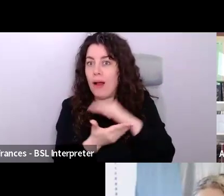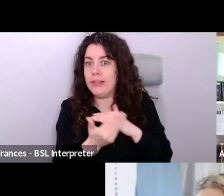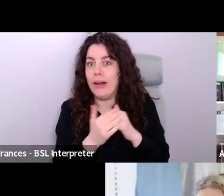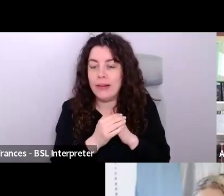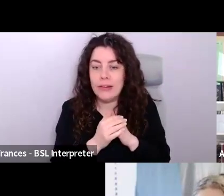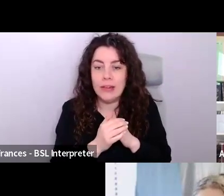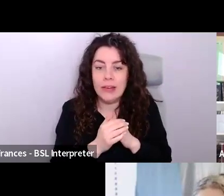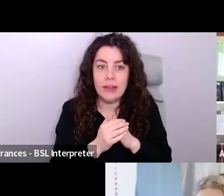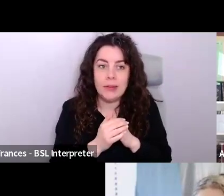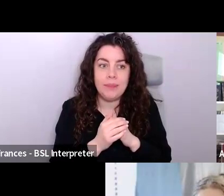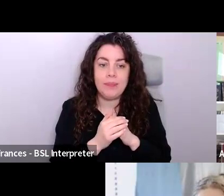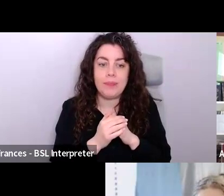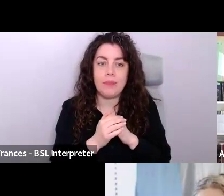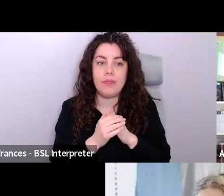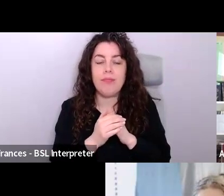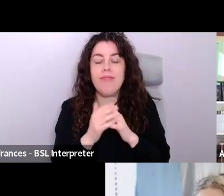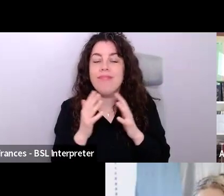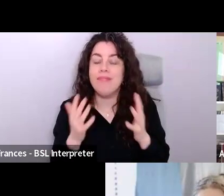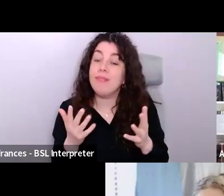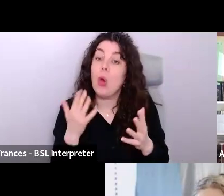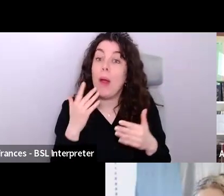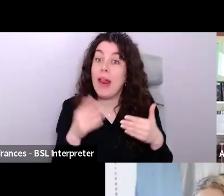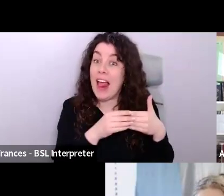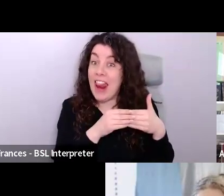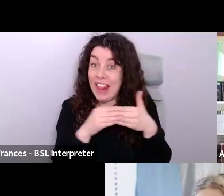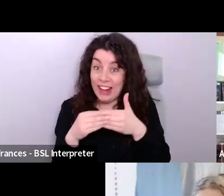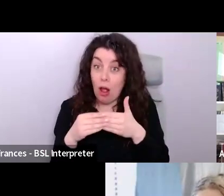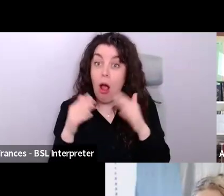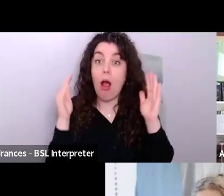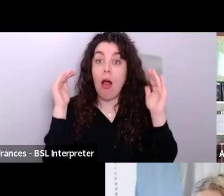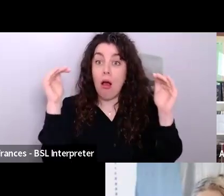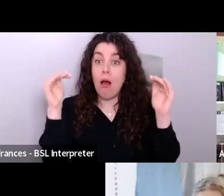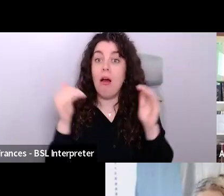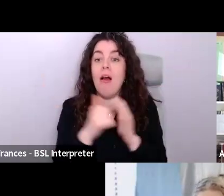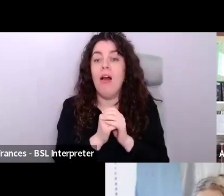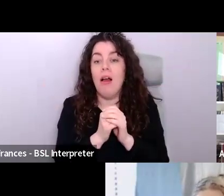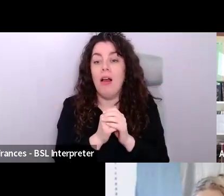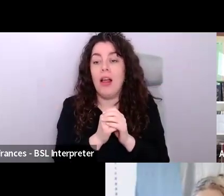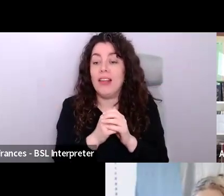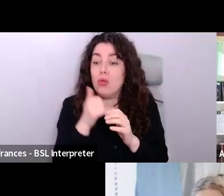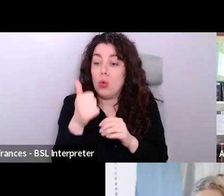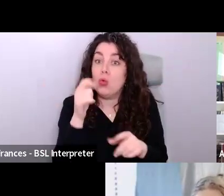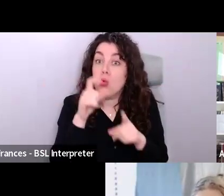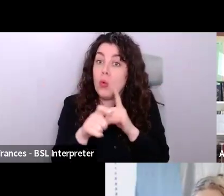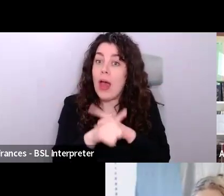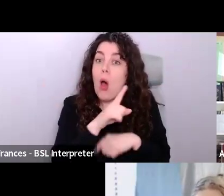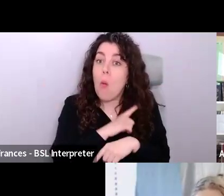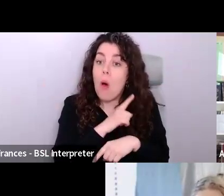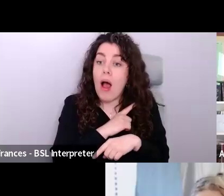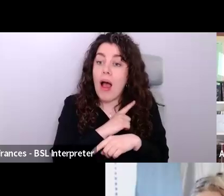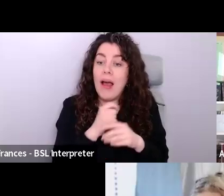So yeah, sorry, as leaders, the reason that that's a good one to go for is that they